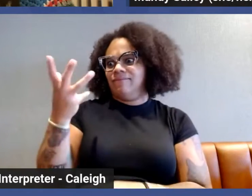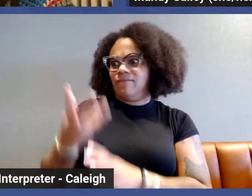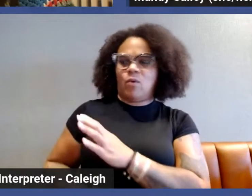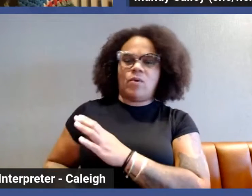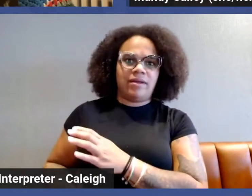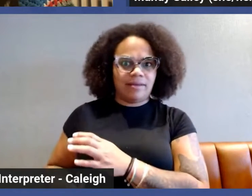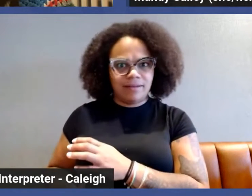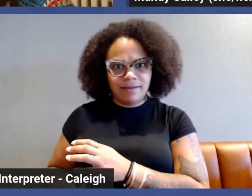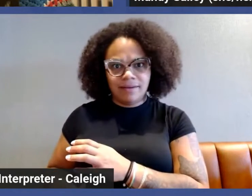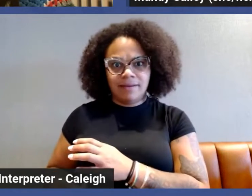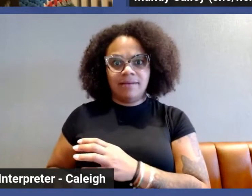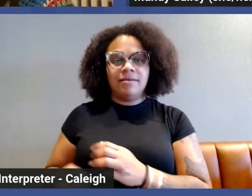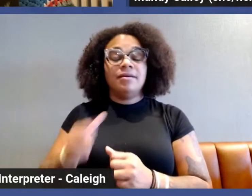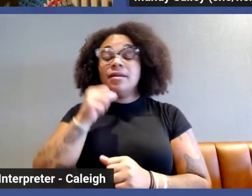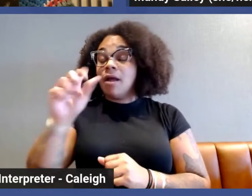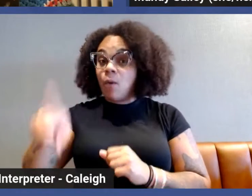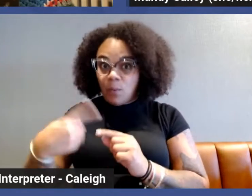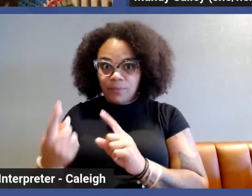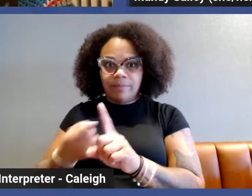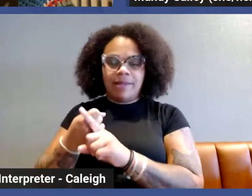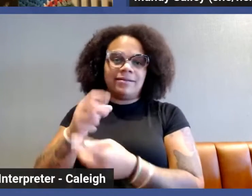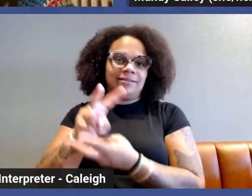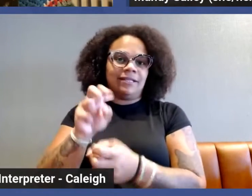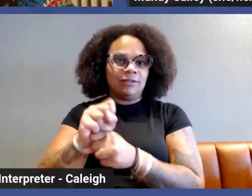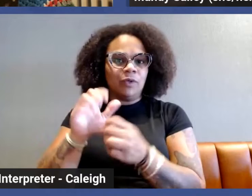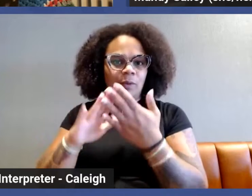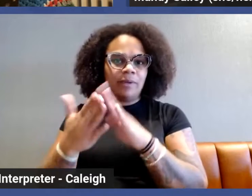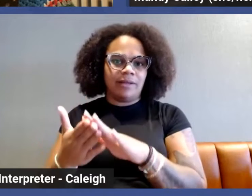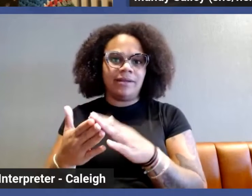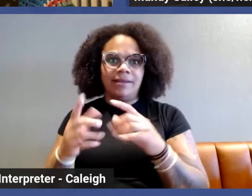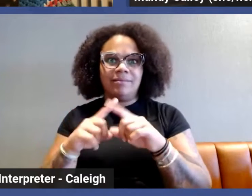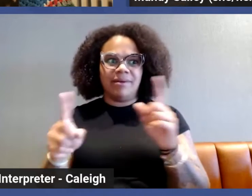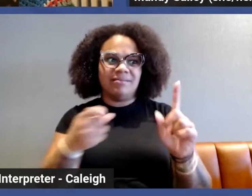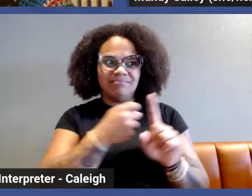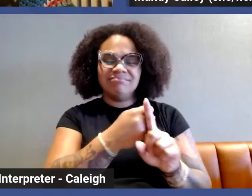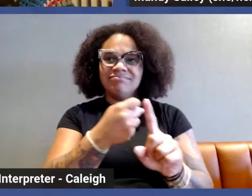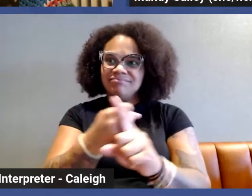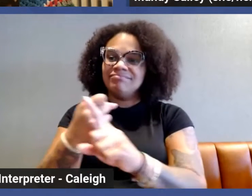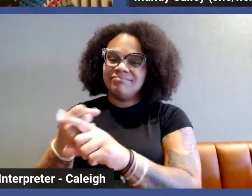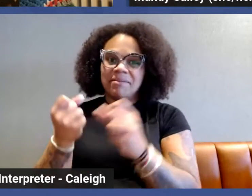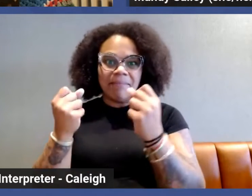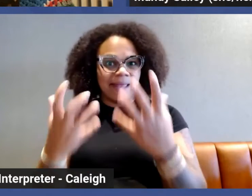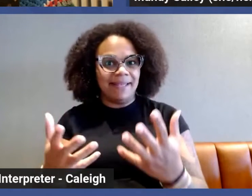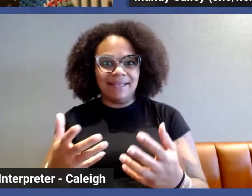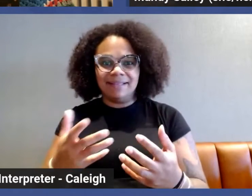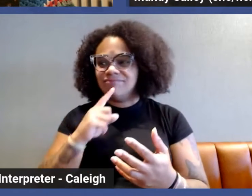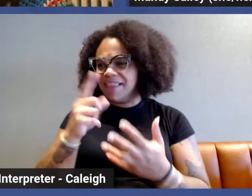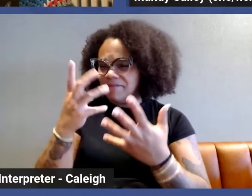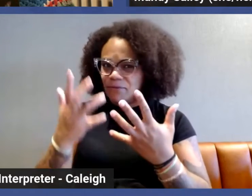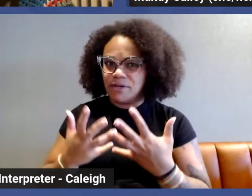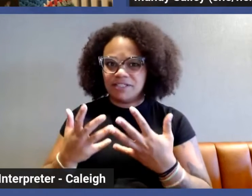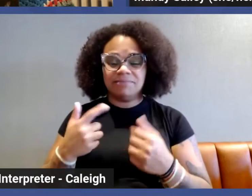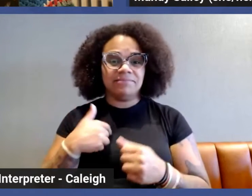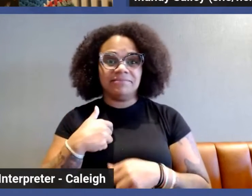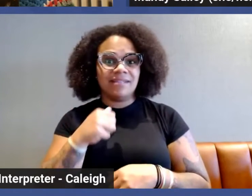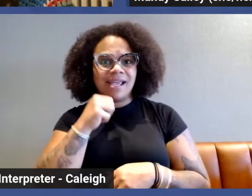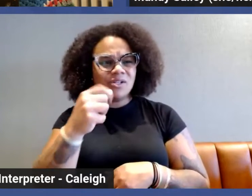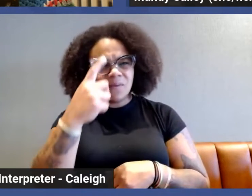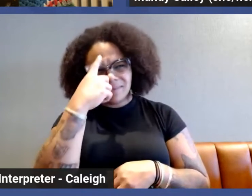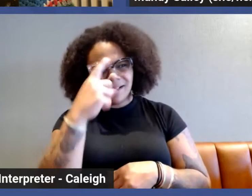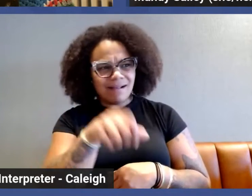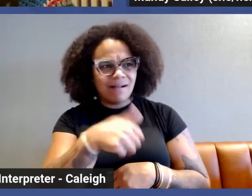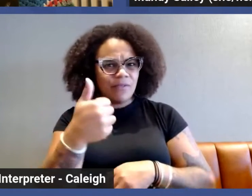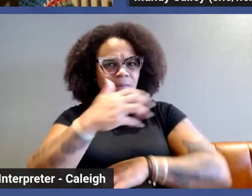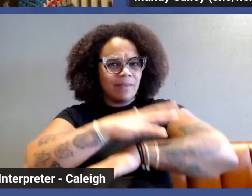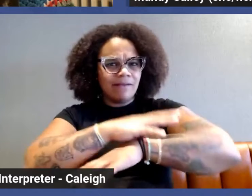broader than just the sex work community. And it's really quite unfortunate. And I don't think there's been a platform that has